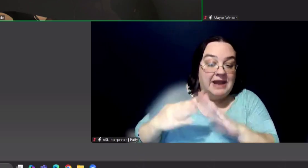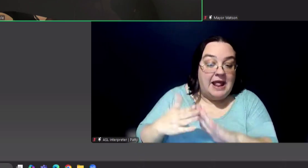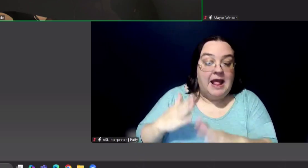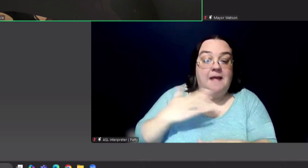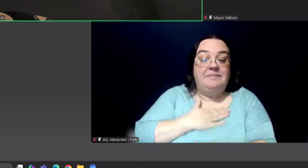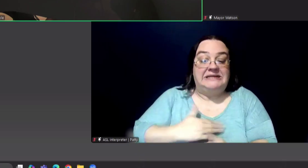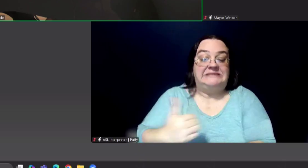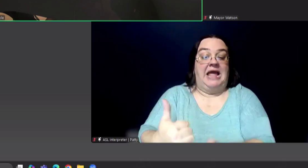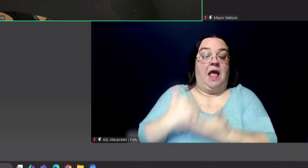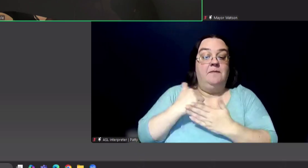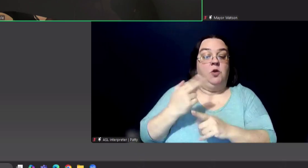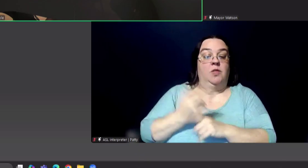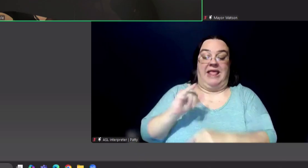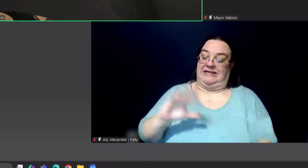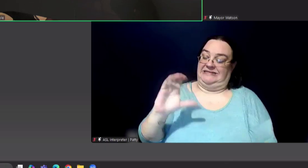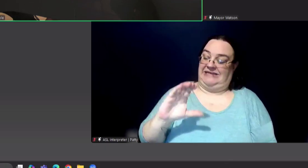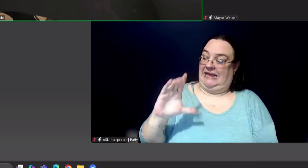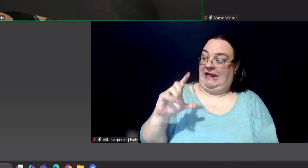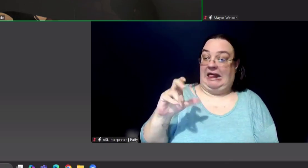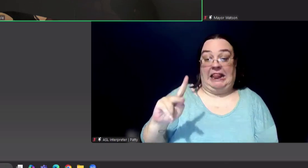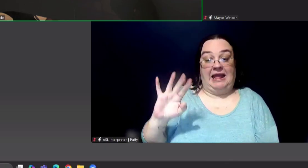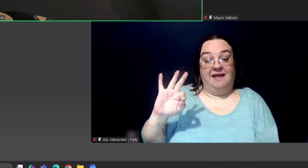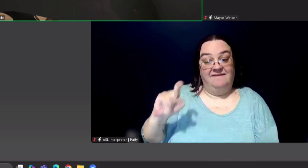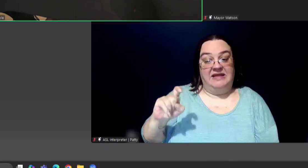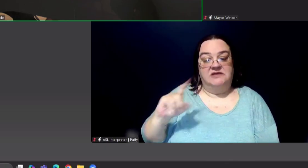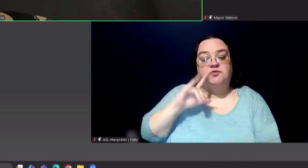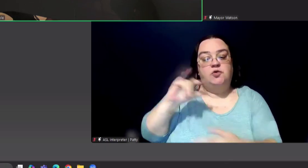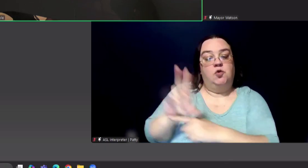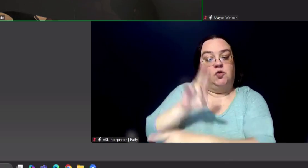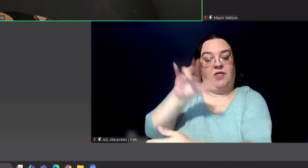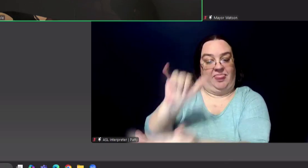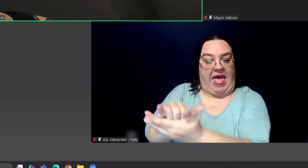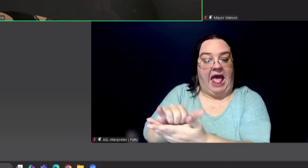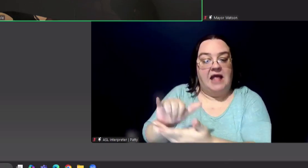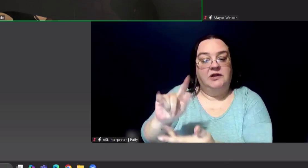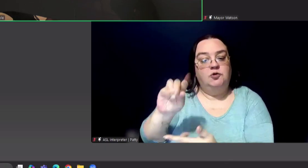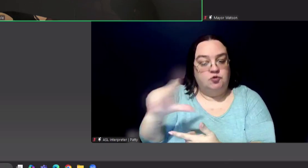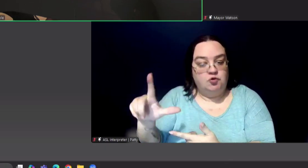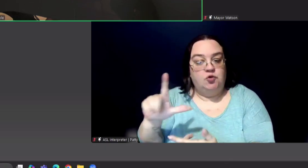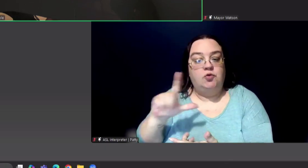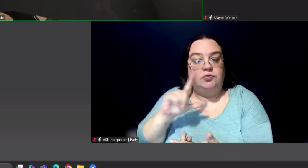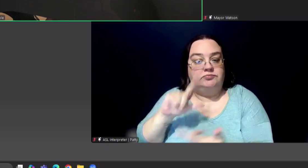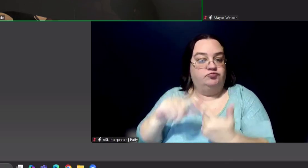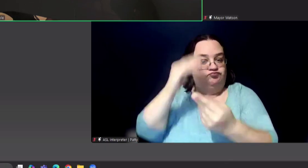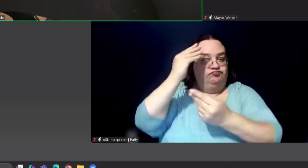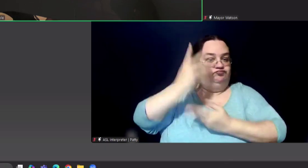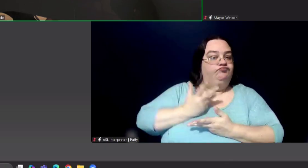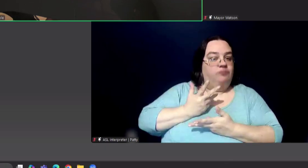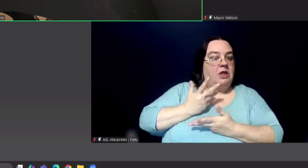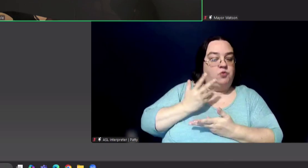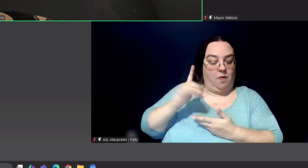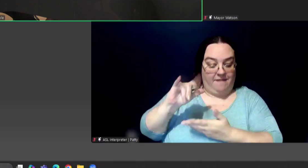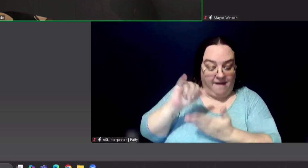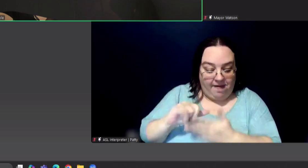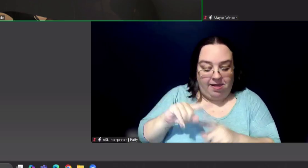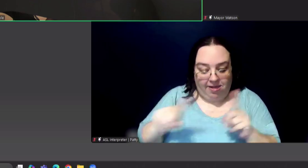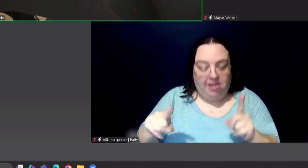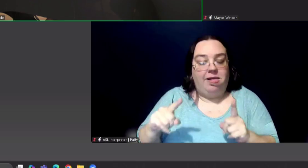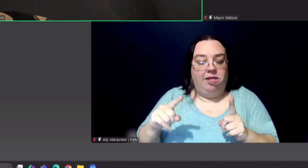have those that as a tool to notify. But there have been some requests